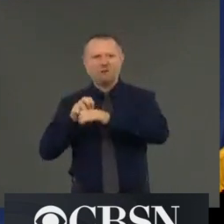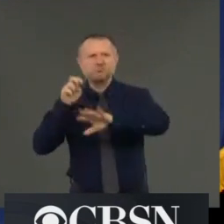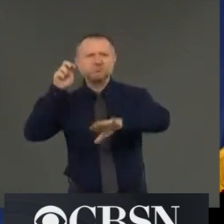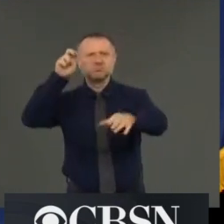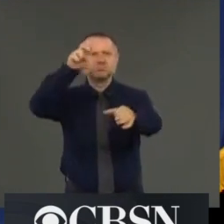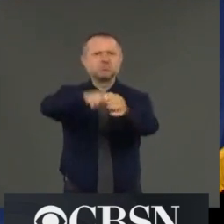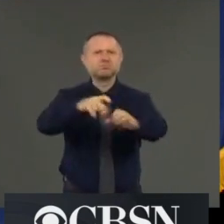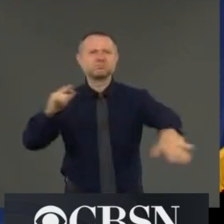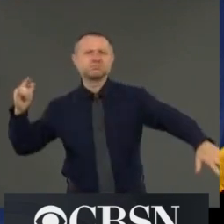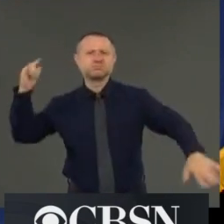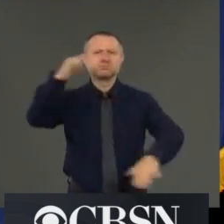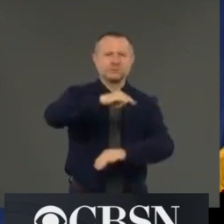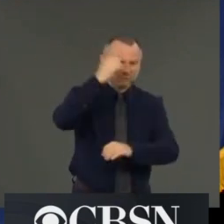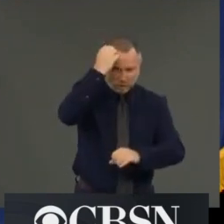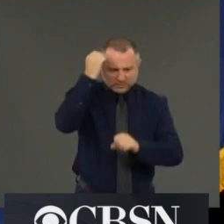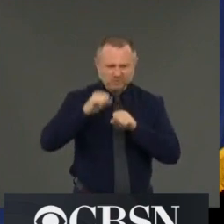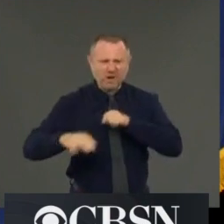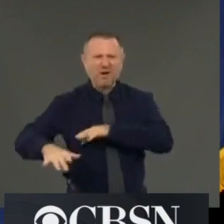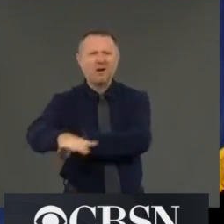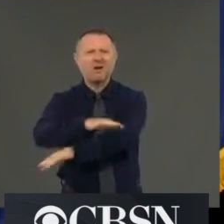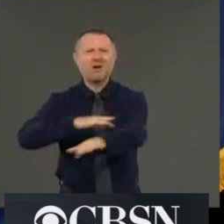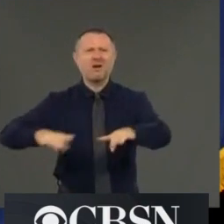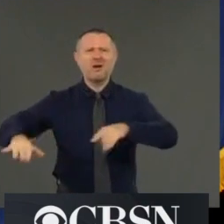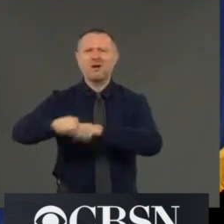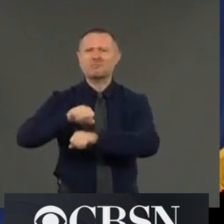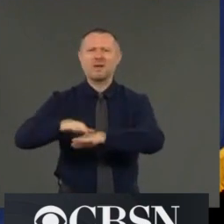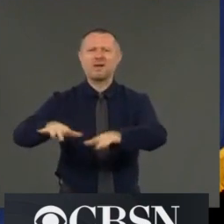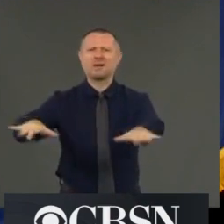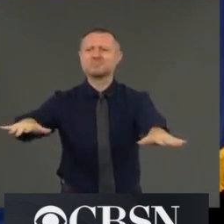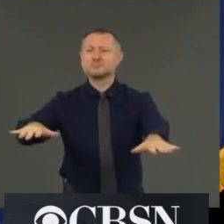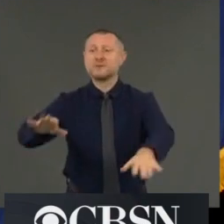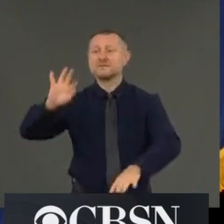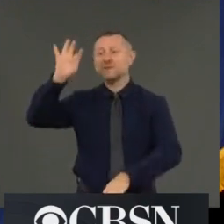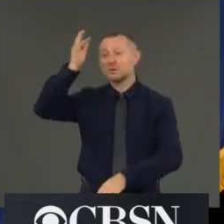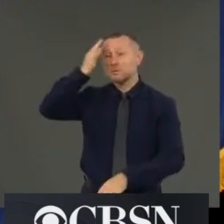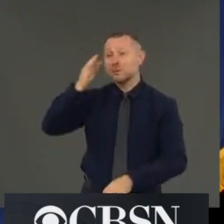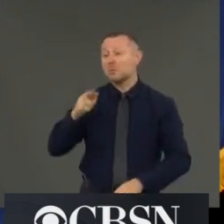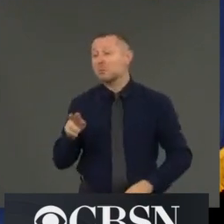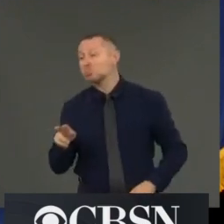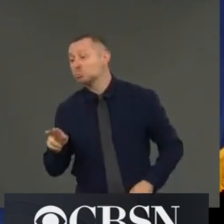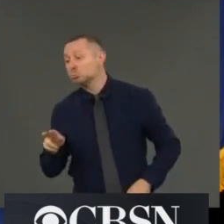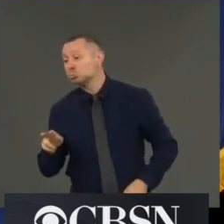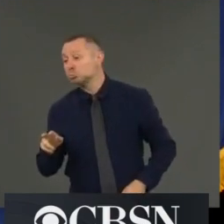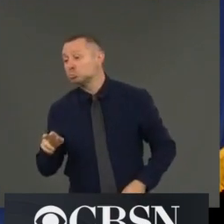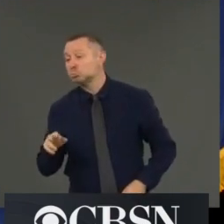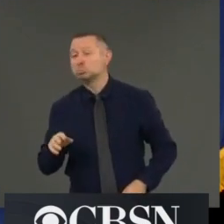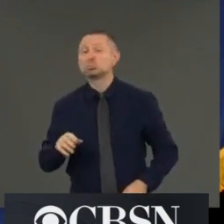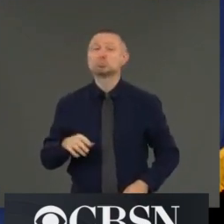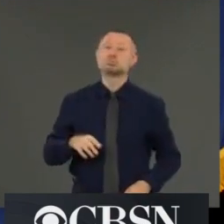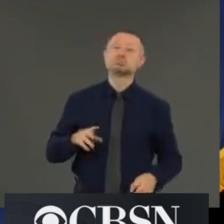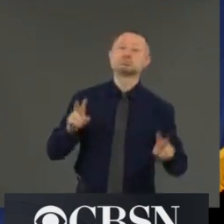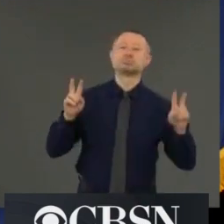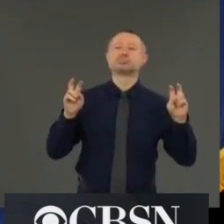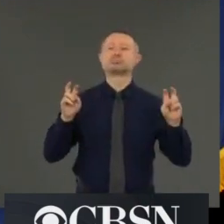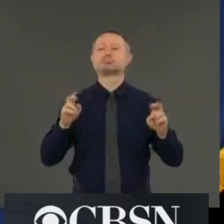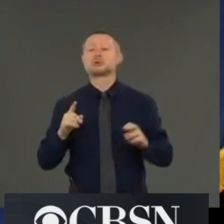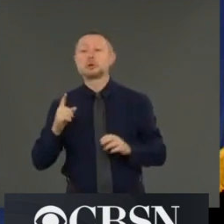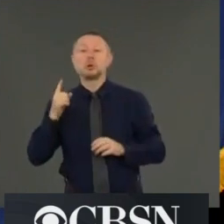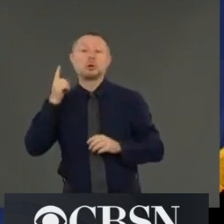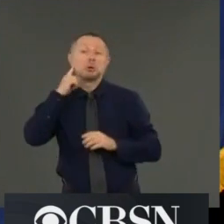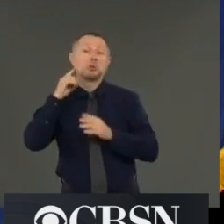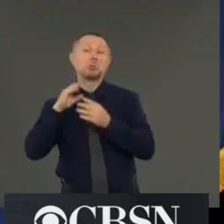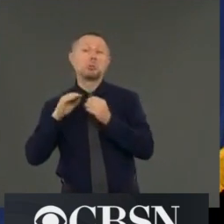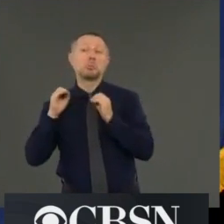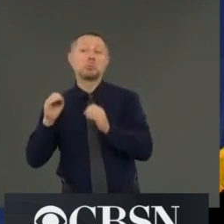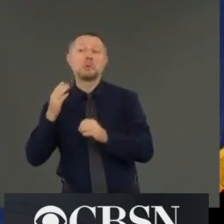and it went to Europe. And the federal government, hear no evil, see no evil, speak no evil, knew